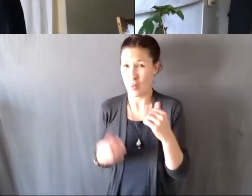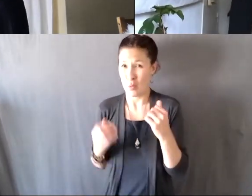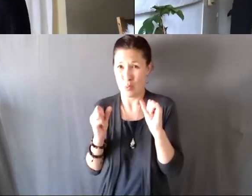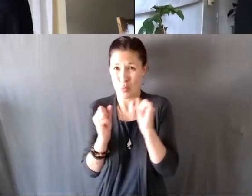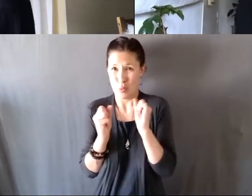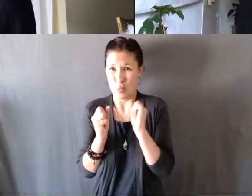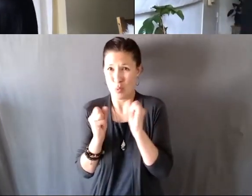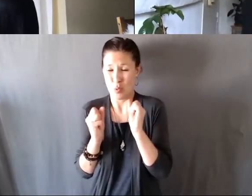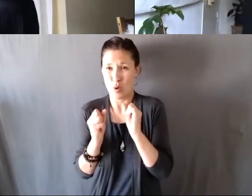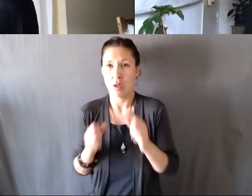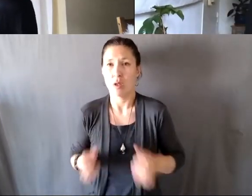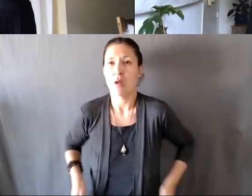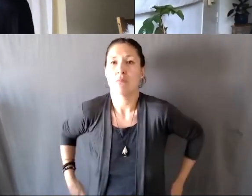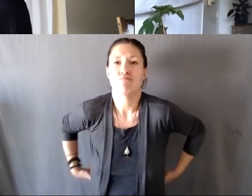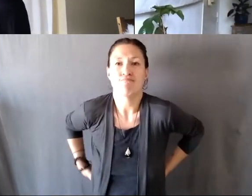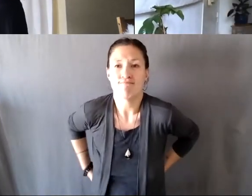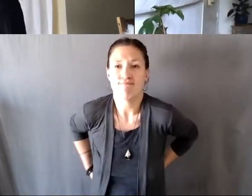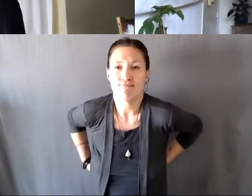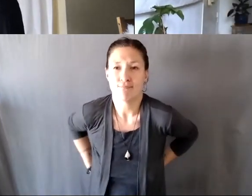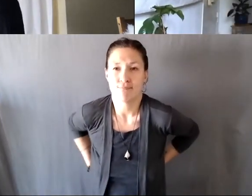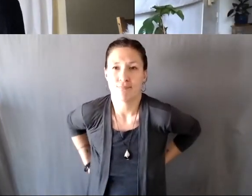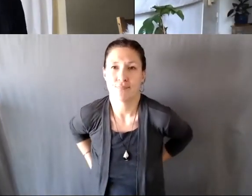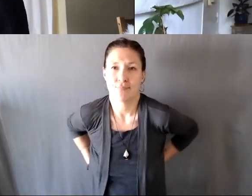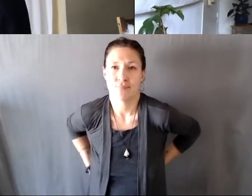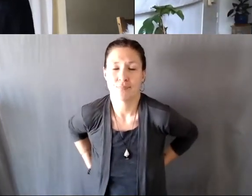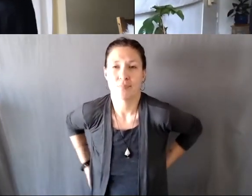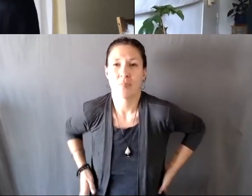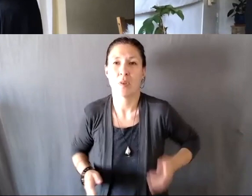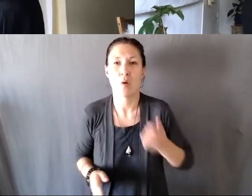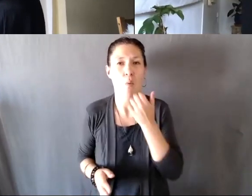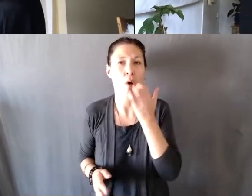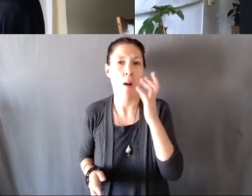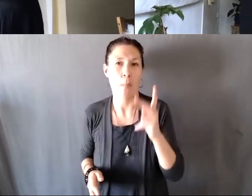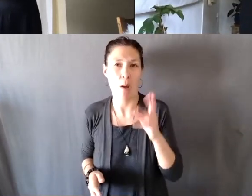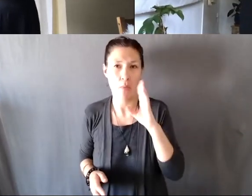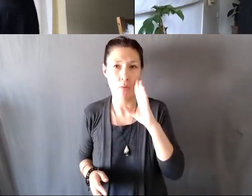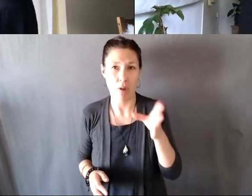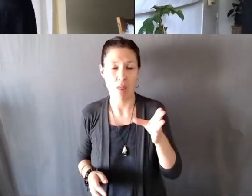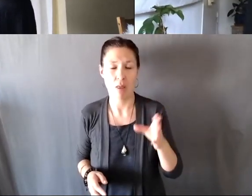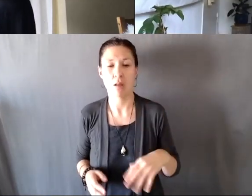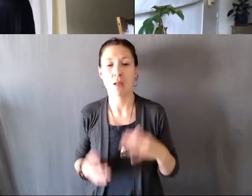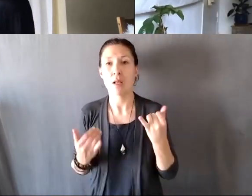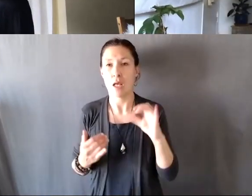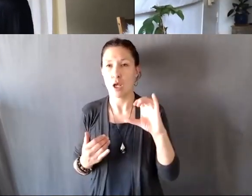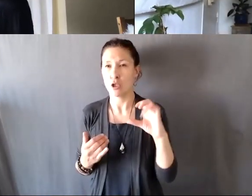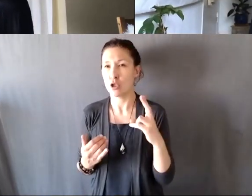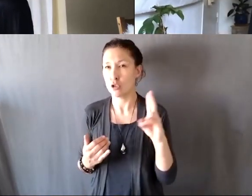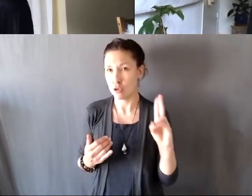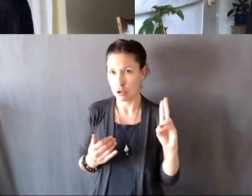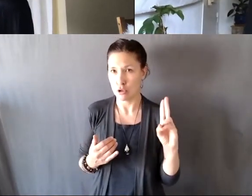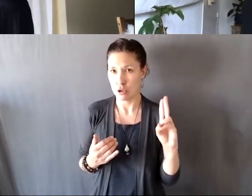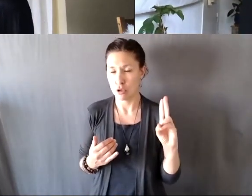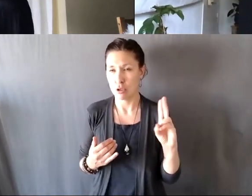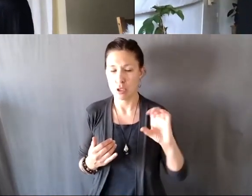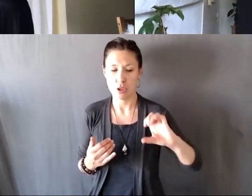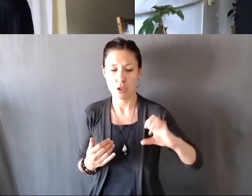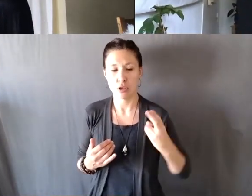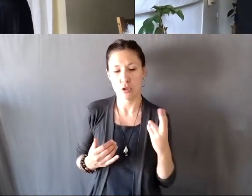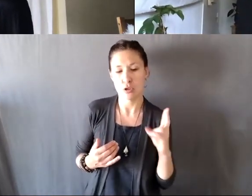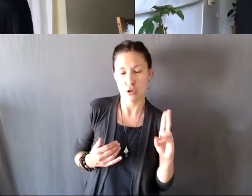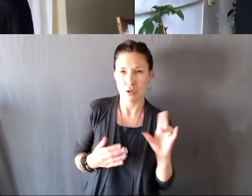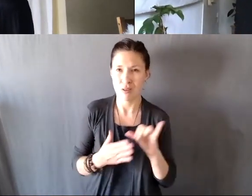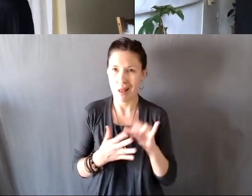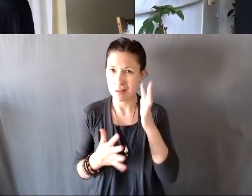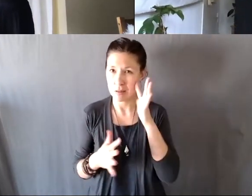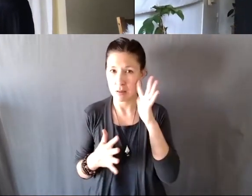your kidneys. So here, the healing sound is chur, and you curl the